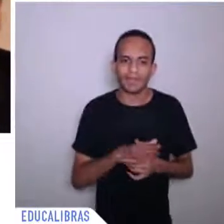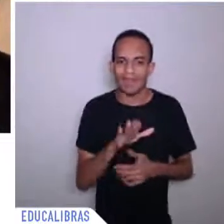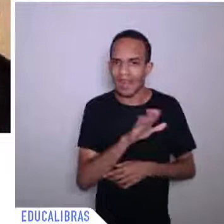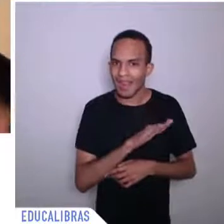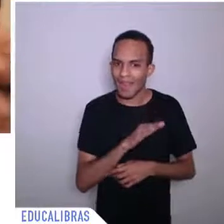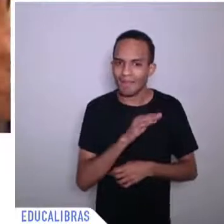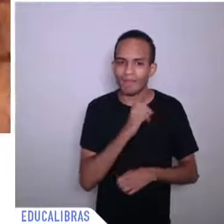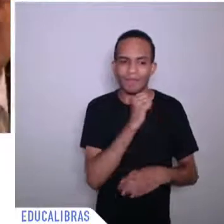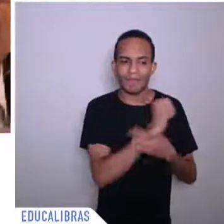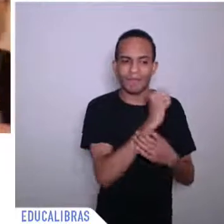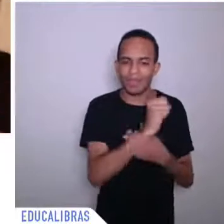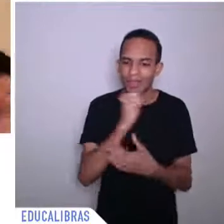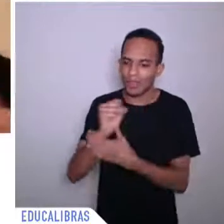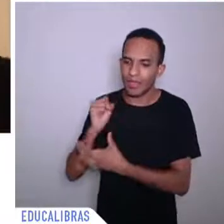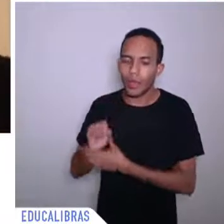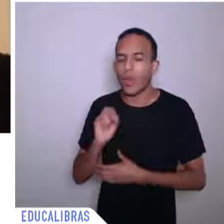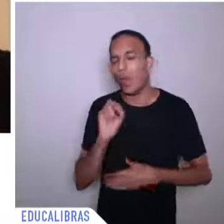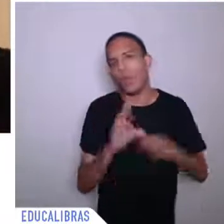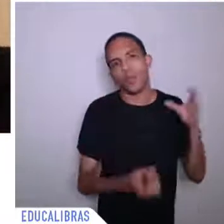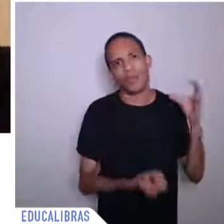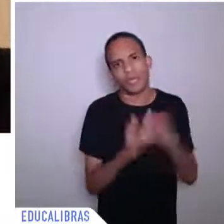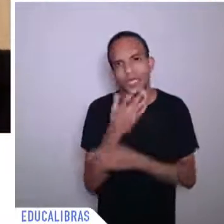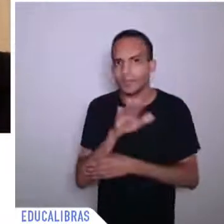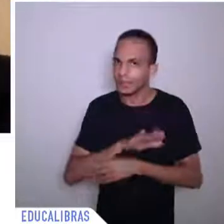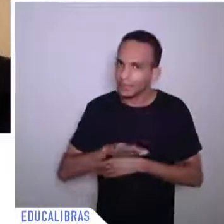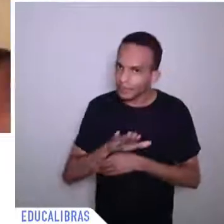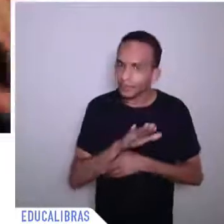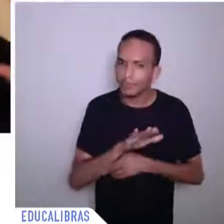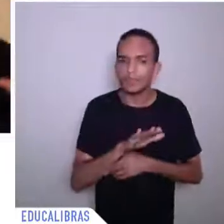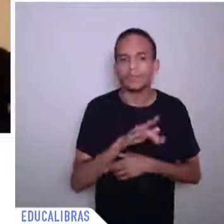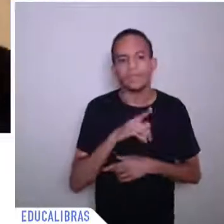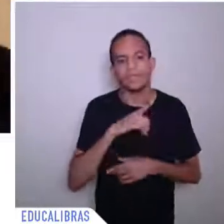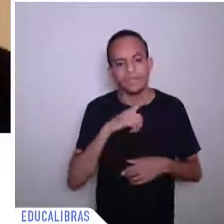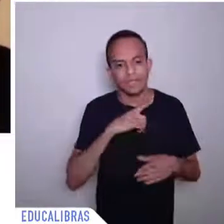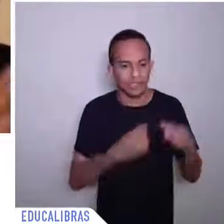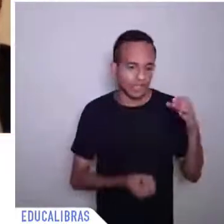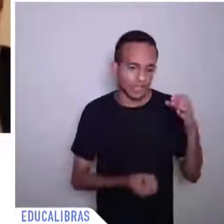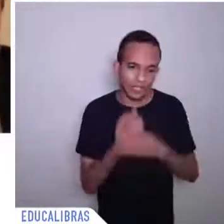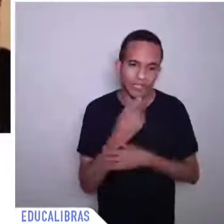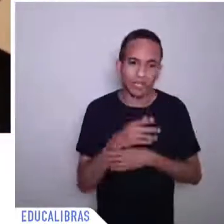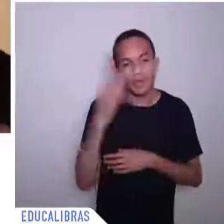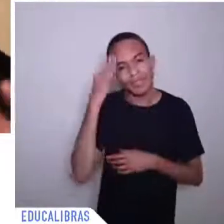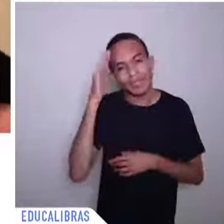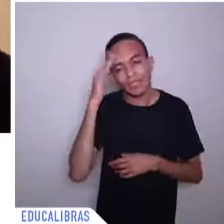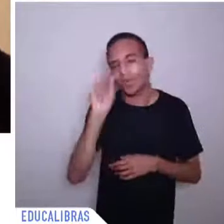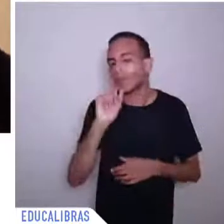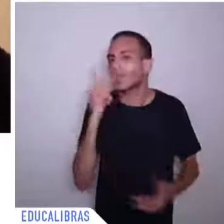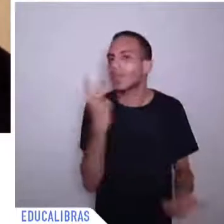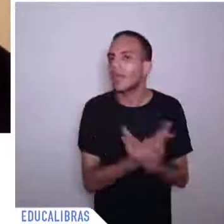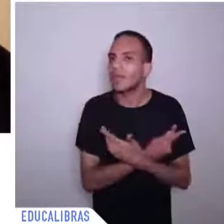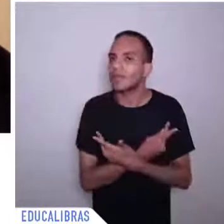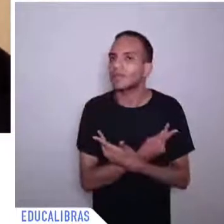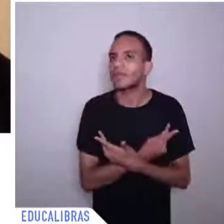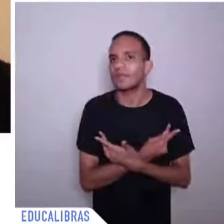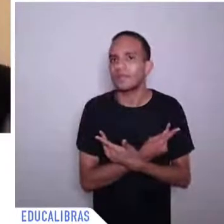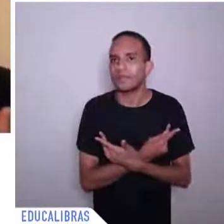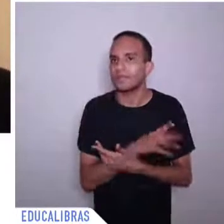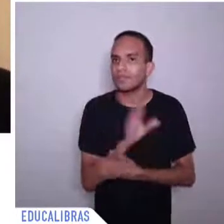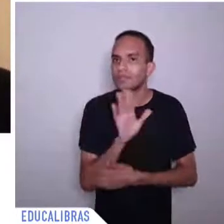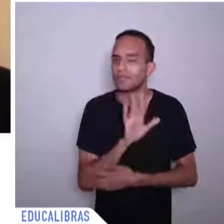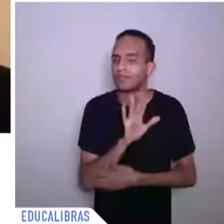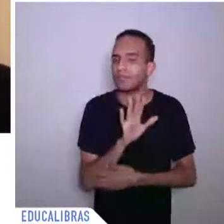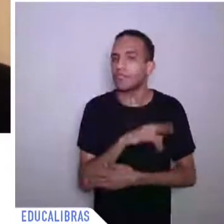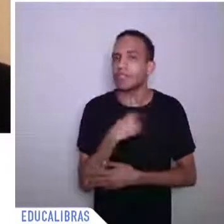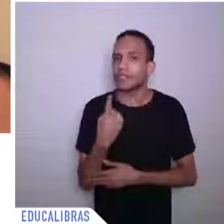And it's not killing the messenger or the sender. because I understand this or